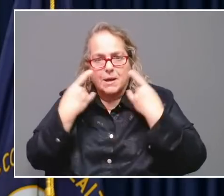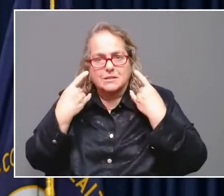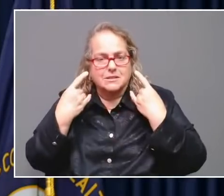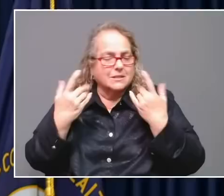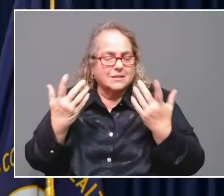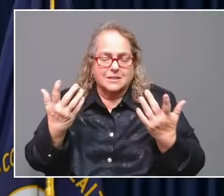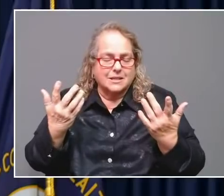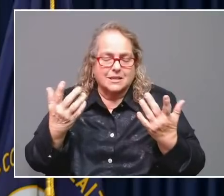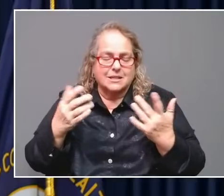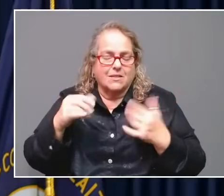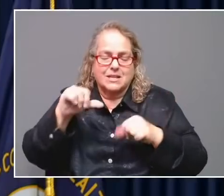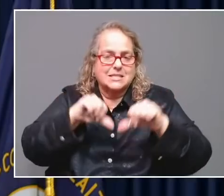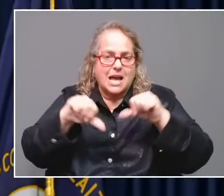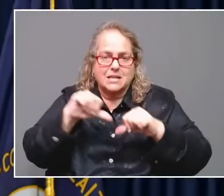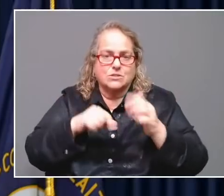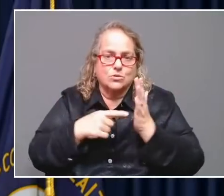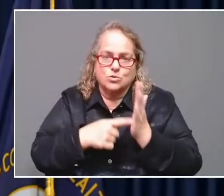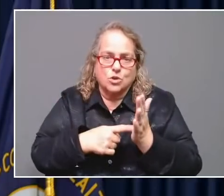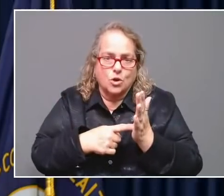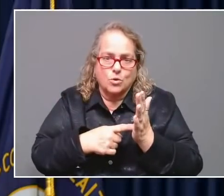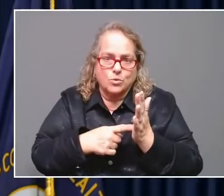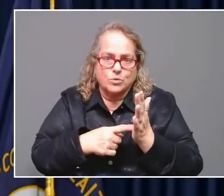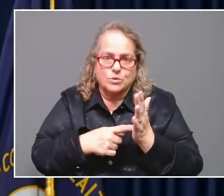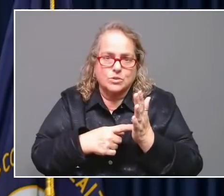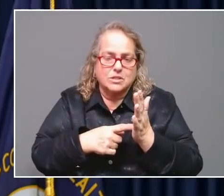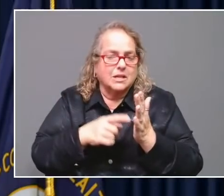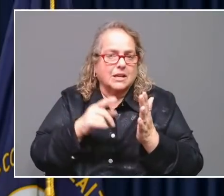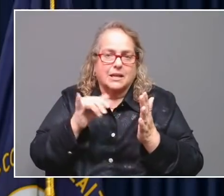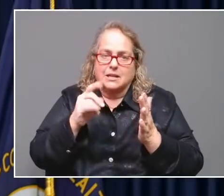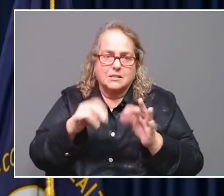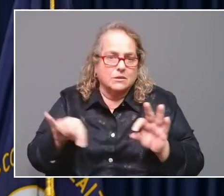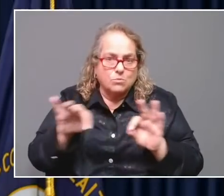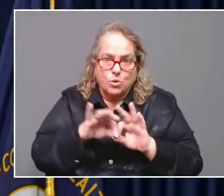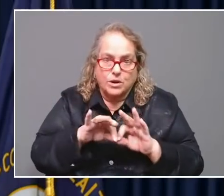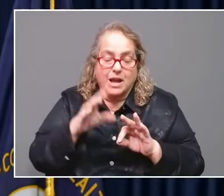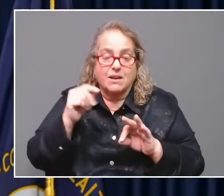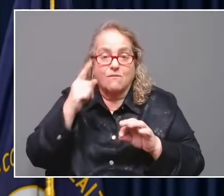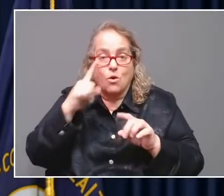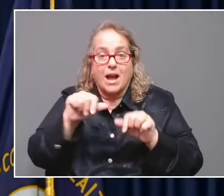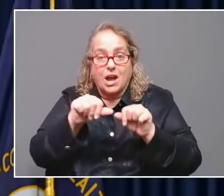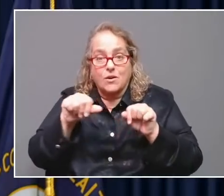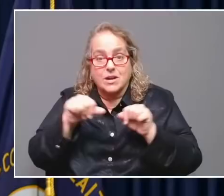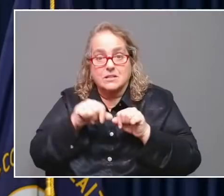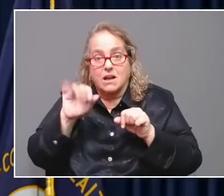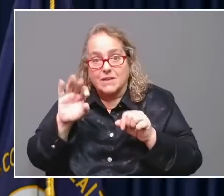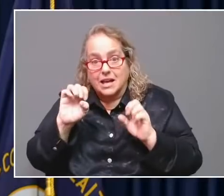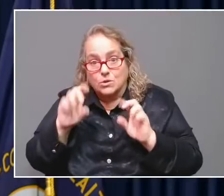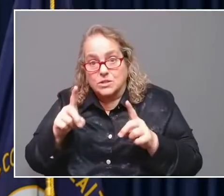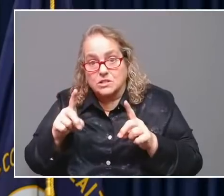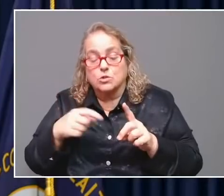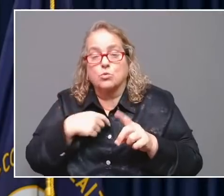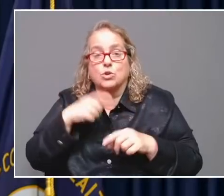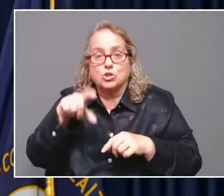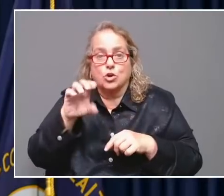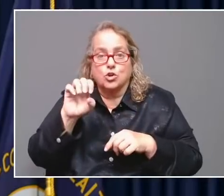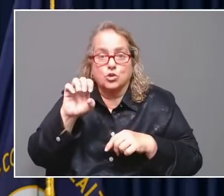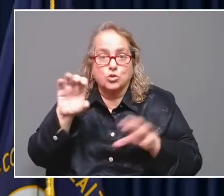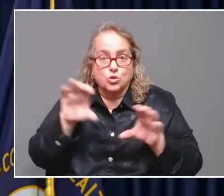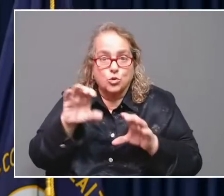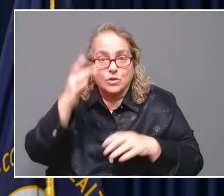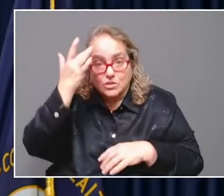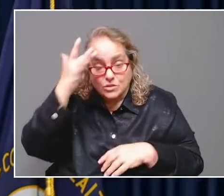shows that it's a no-brainer. And for areas of education, we ought to be doing the smart thing,